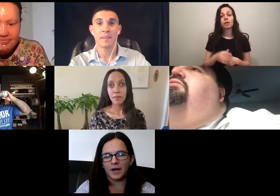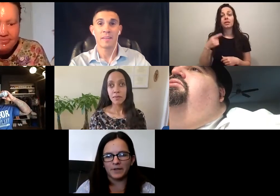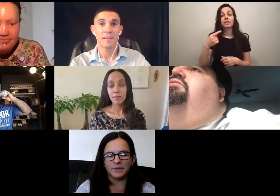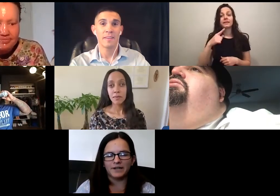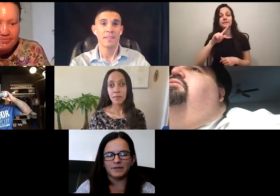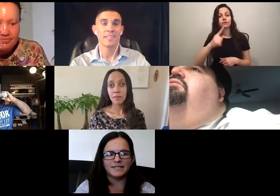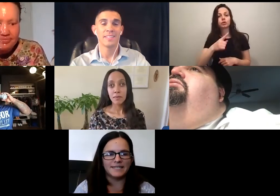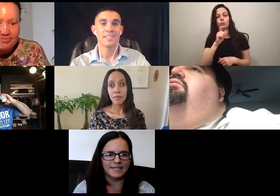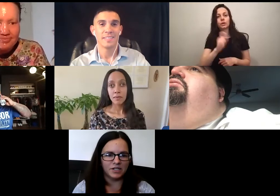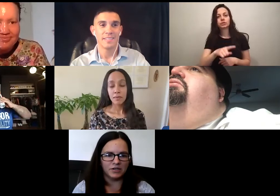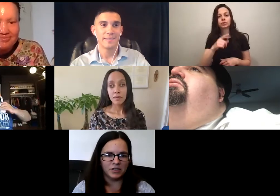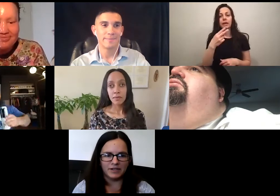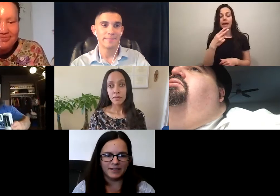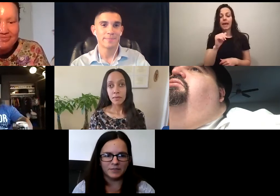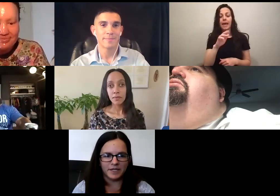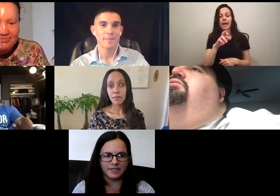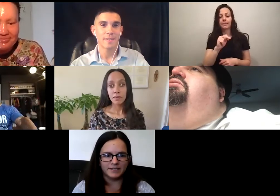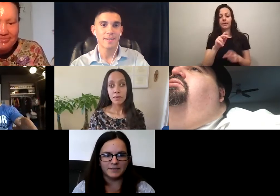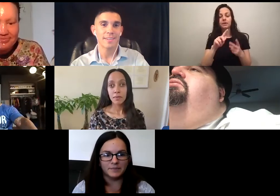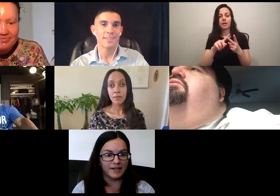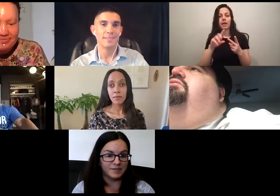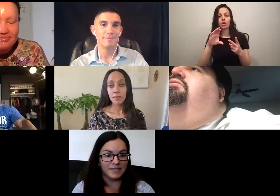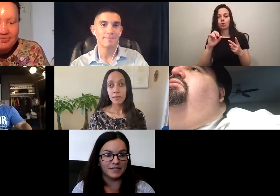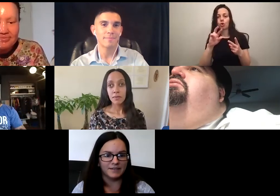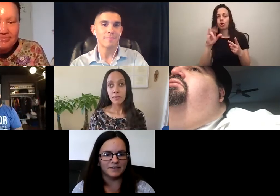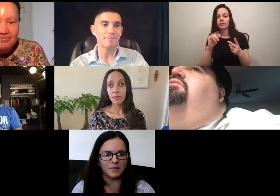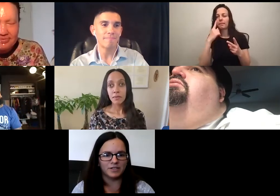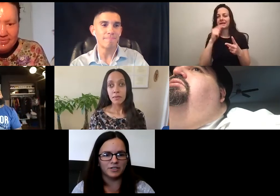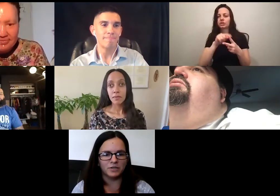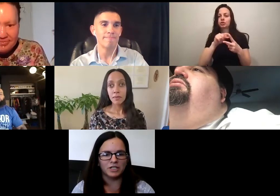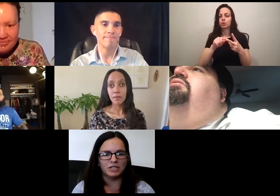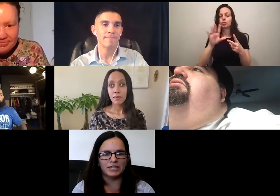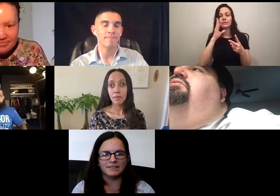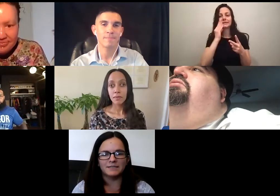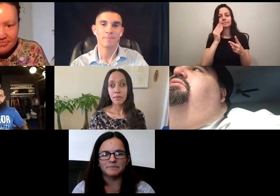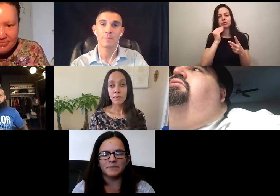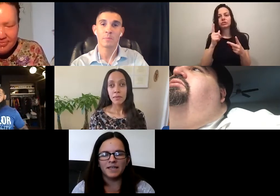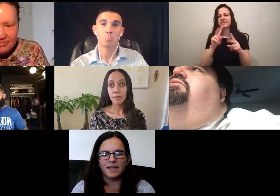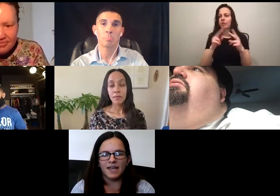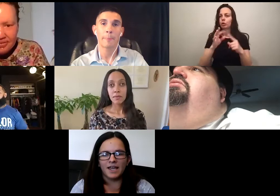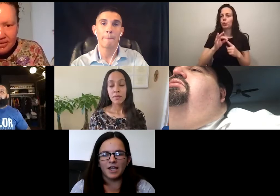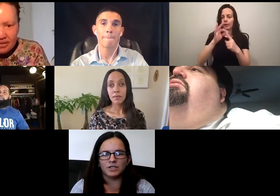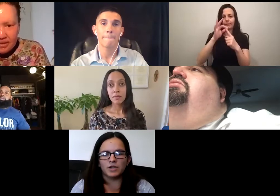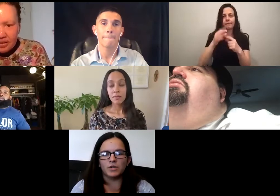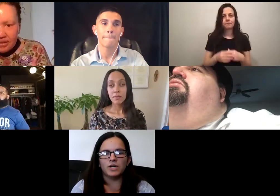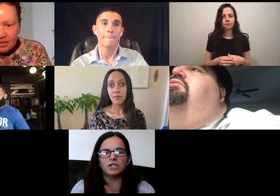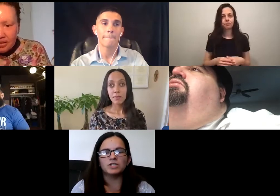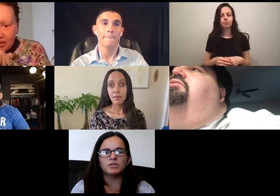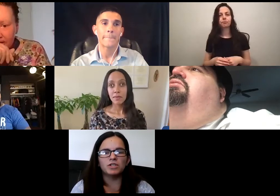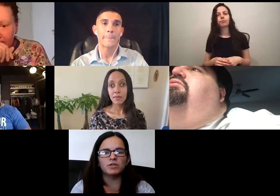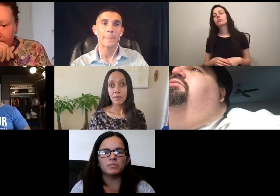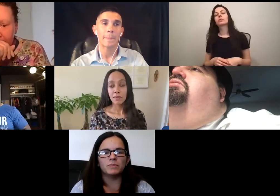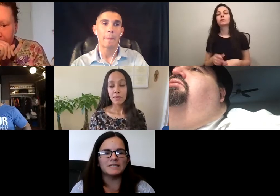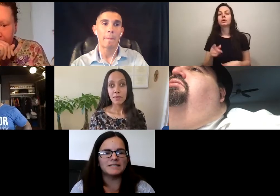and Haben, because I think your unique experiences might speak to this question really uniquely. So